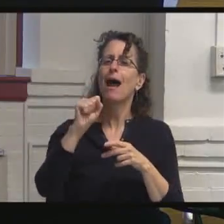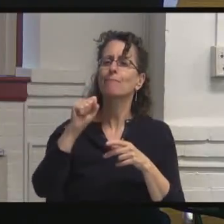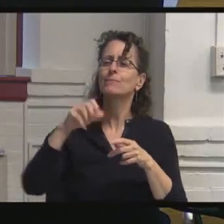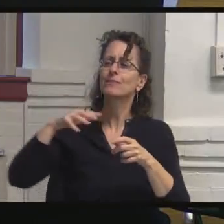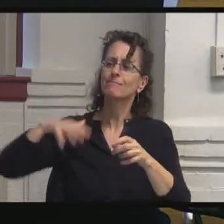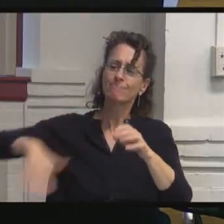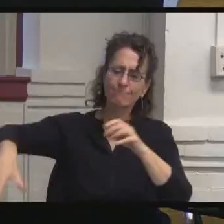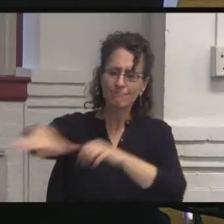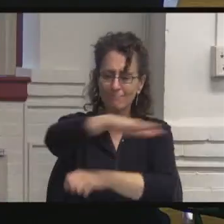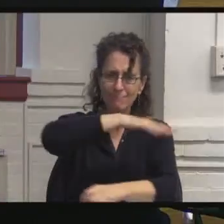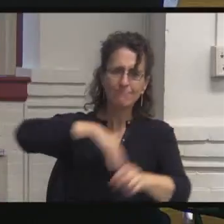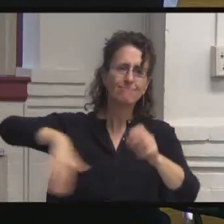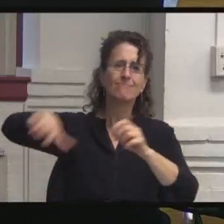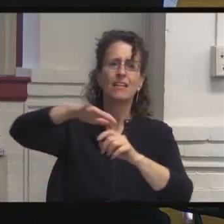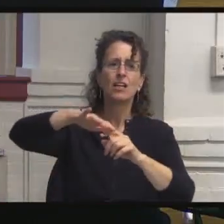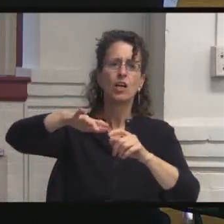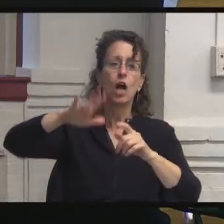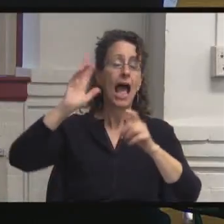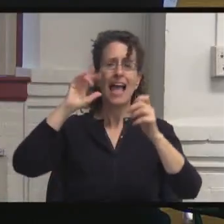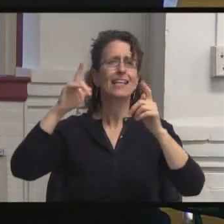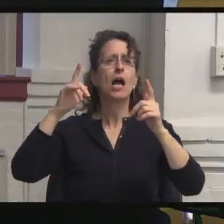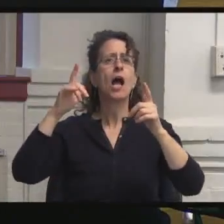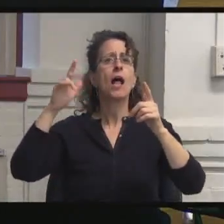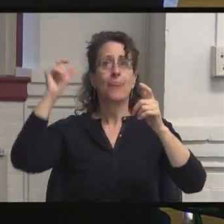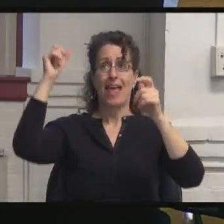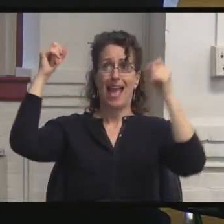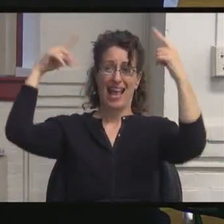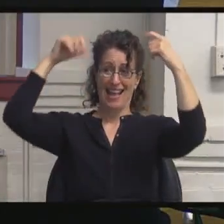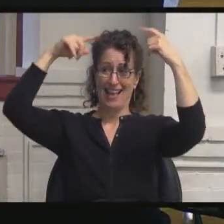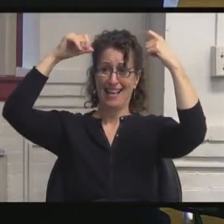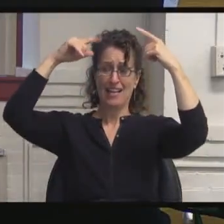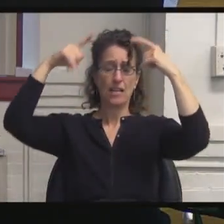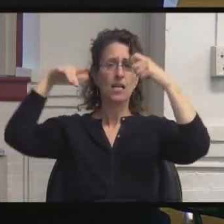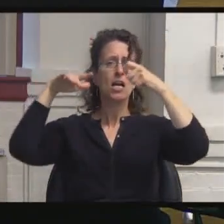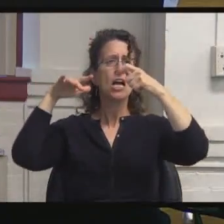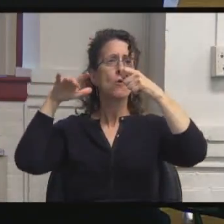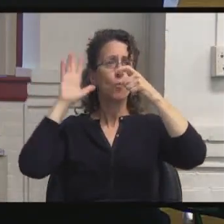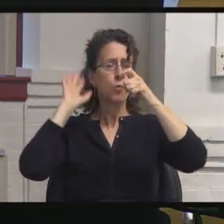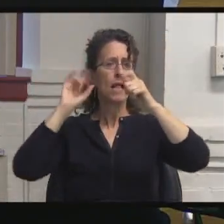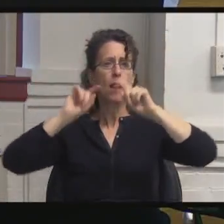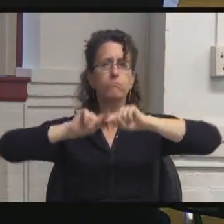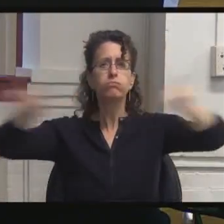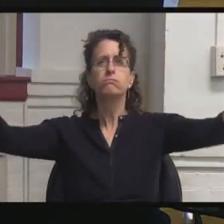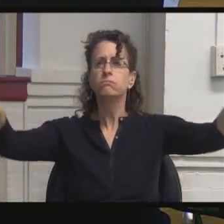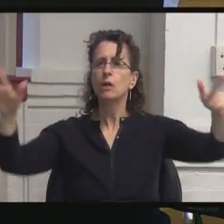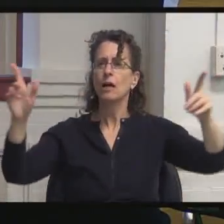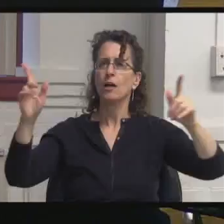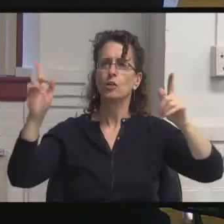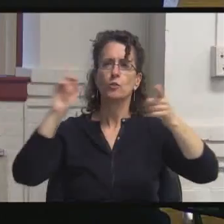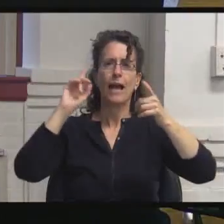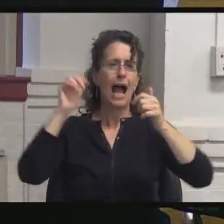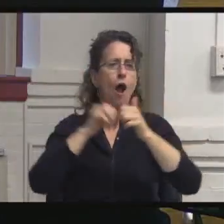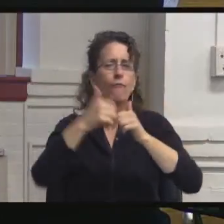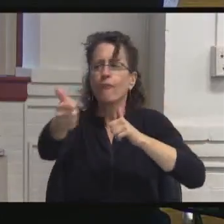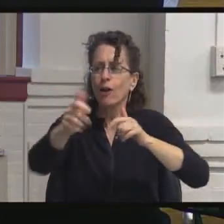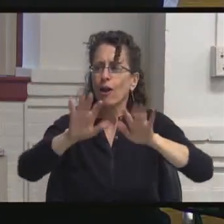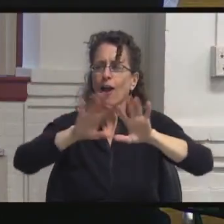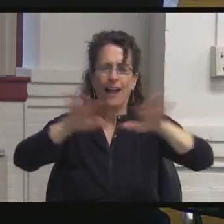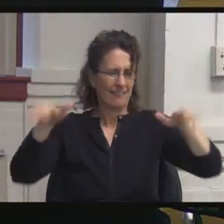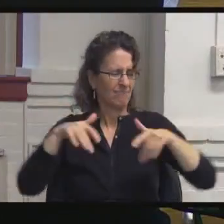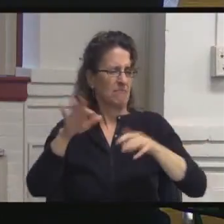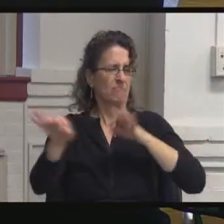would receive the telecommunications coverage if the facility was installed, and makes a judgment about whether